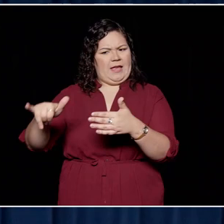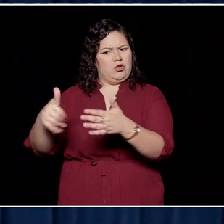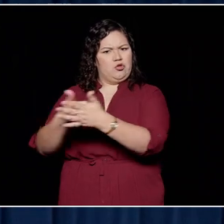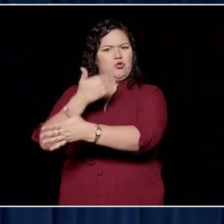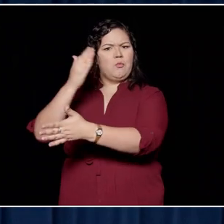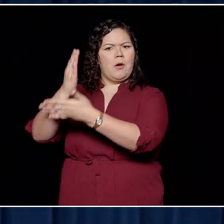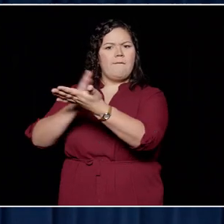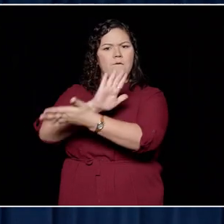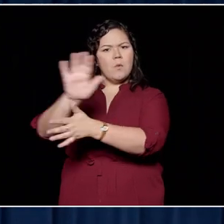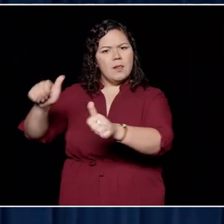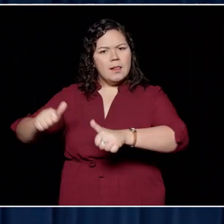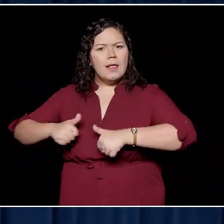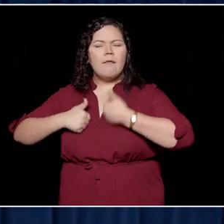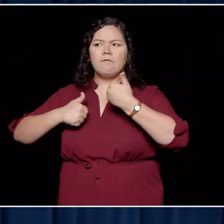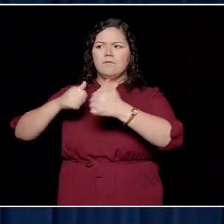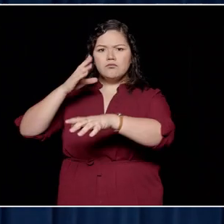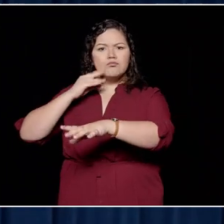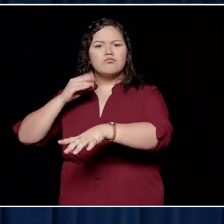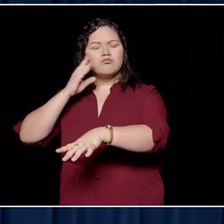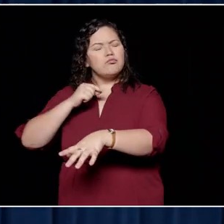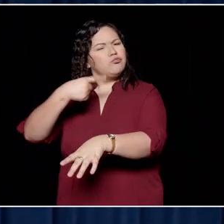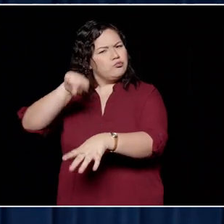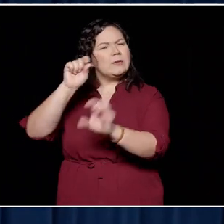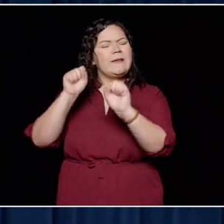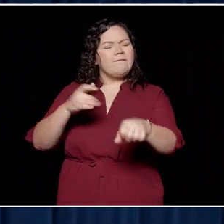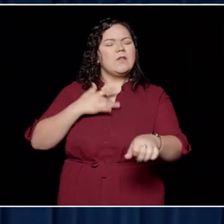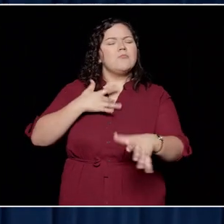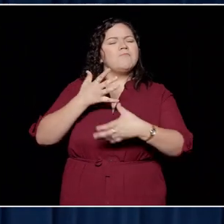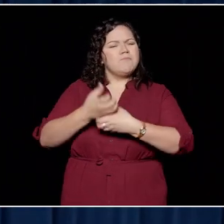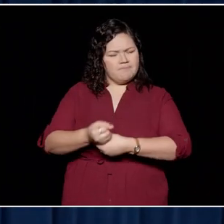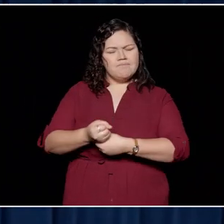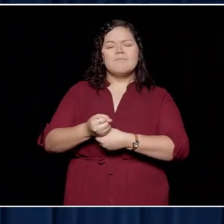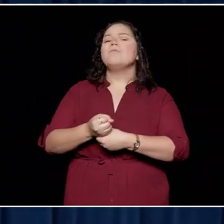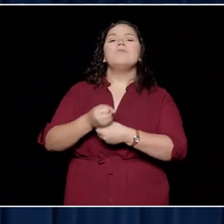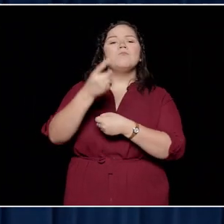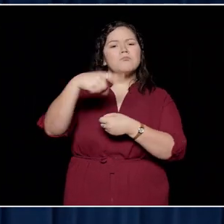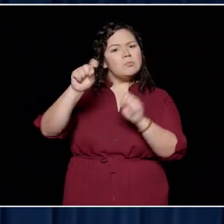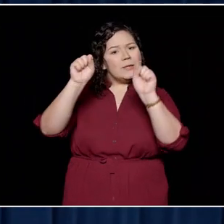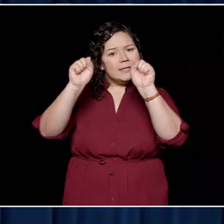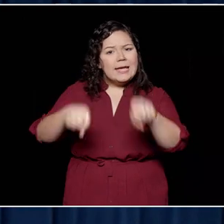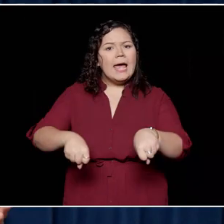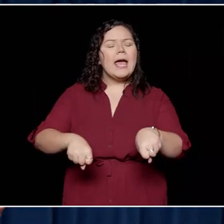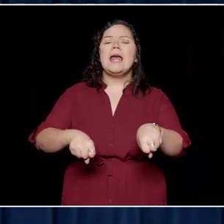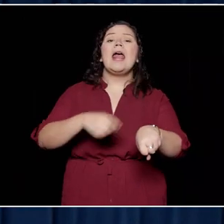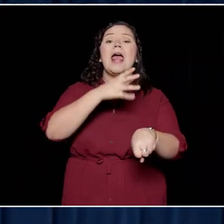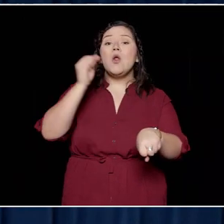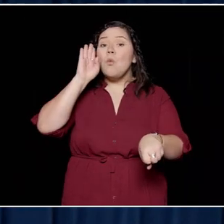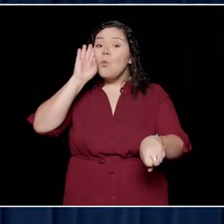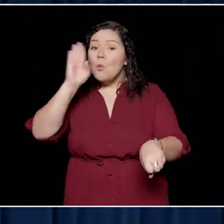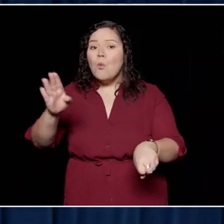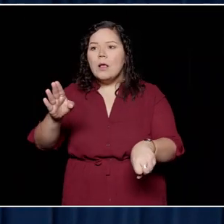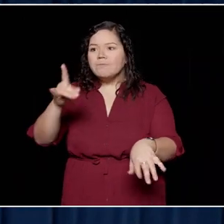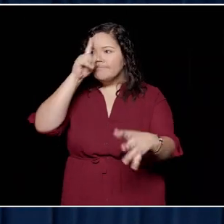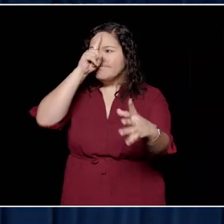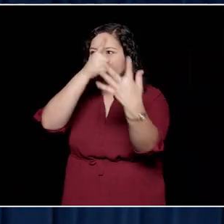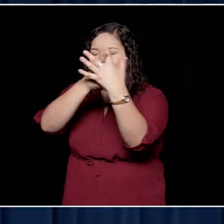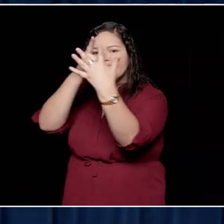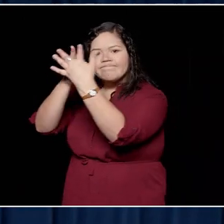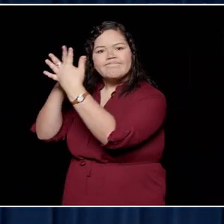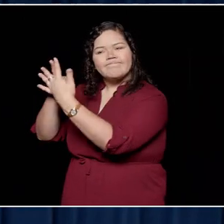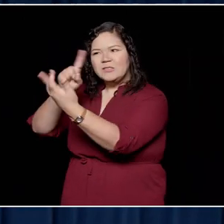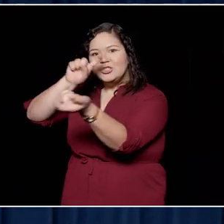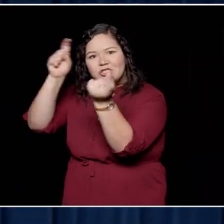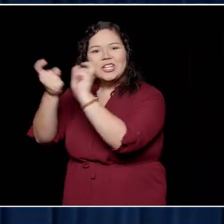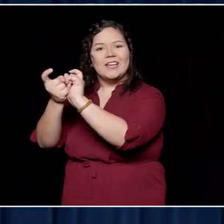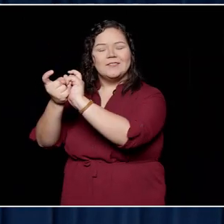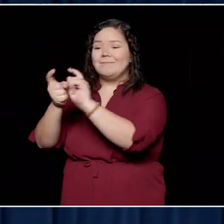and experience, you can be confident that you can and that you will make a difference, just